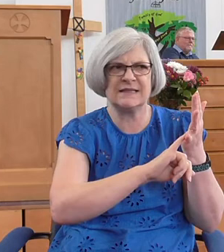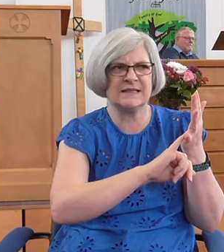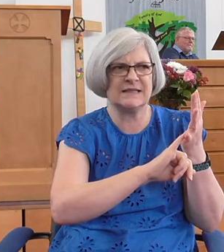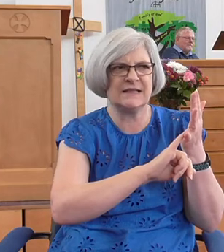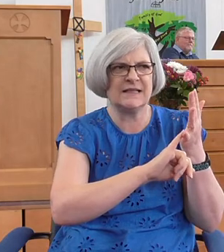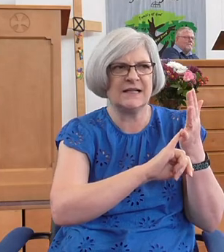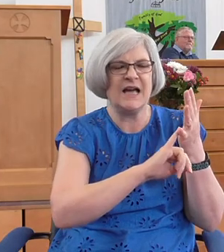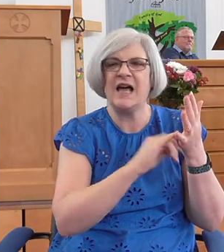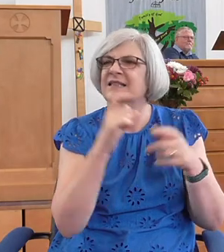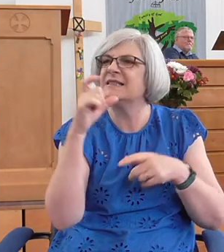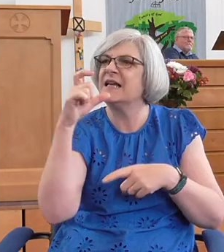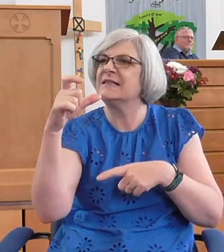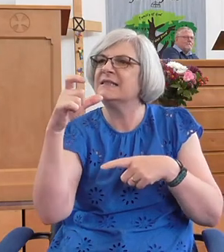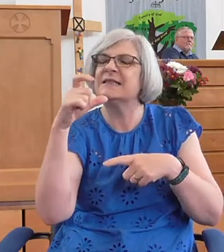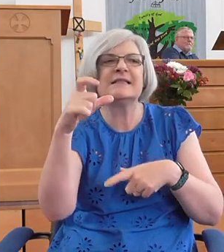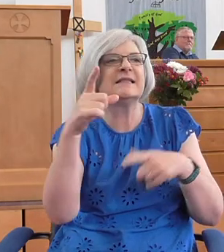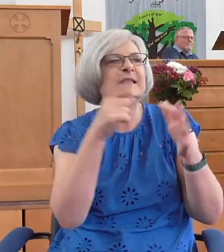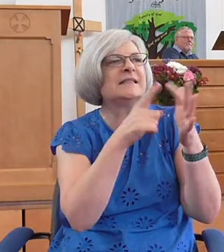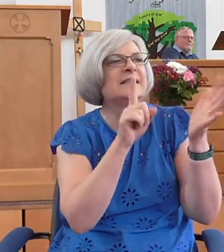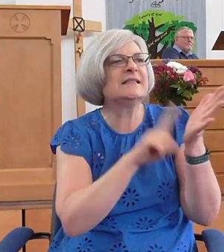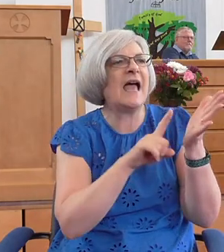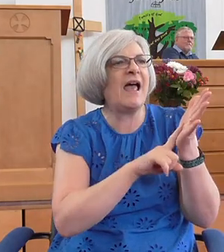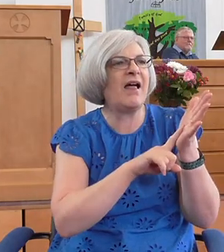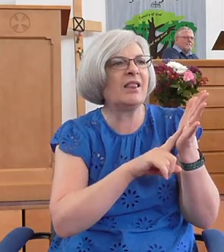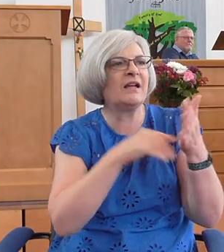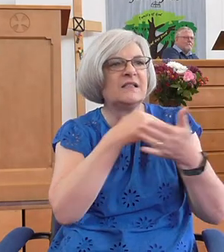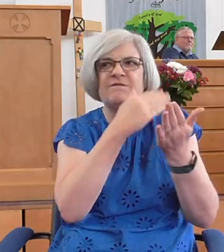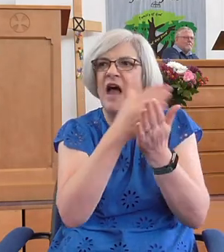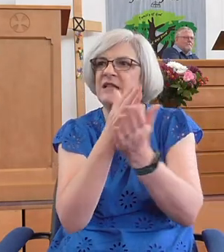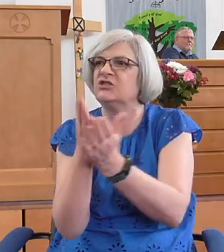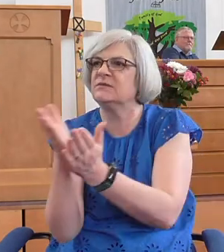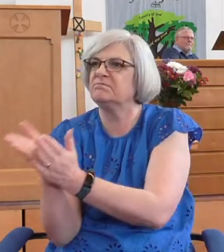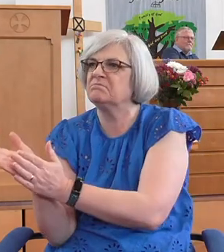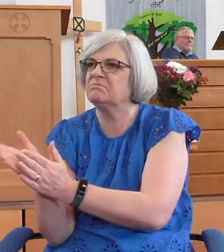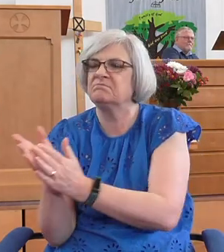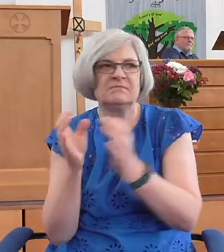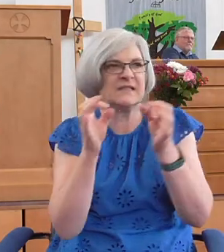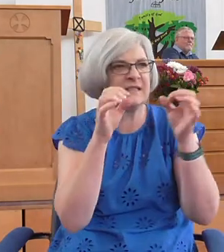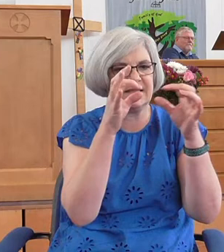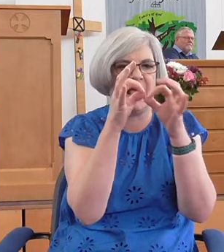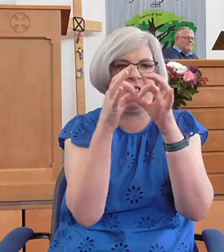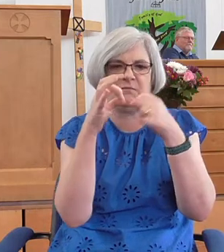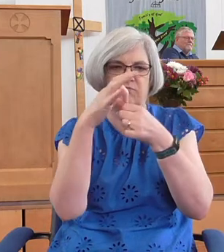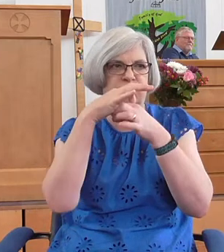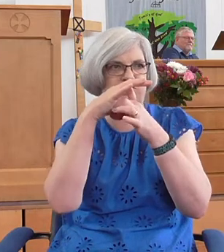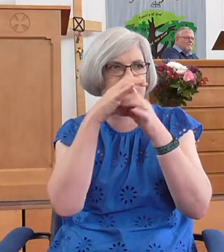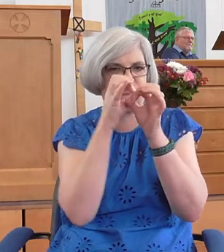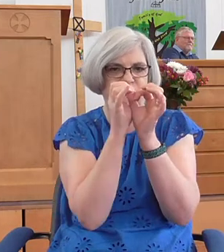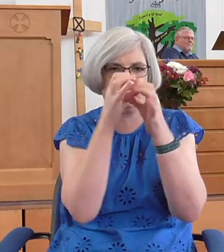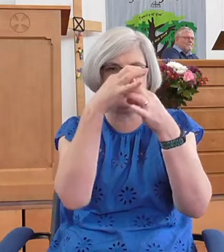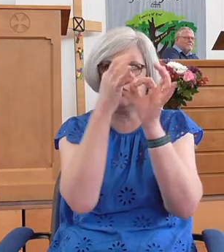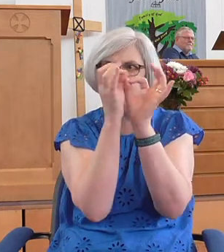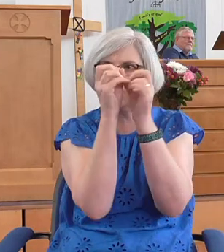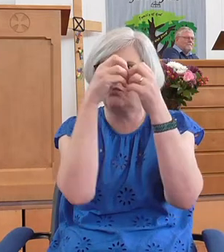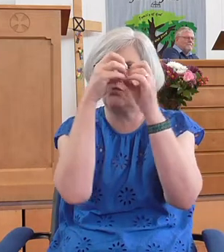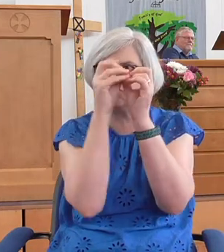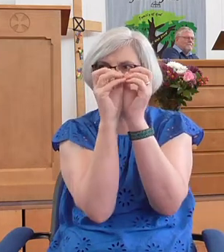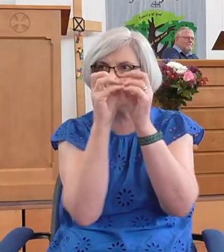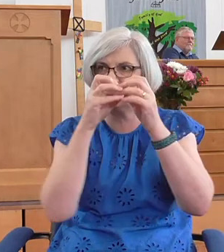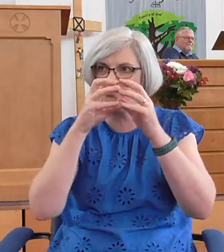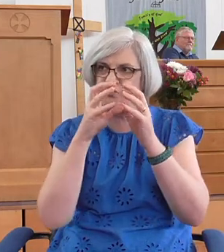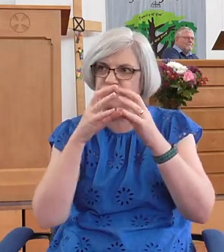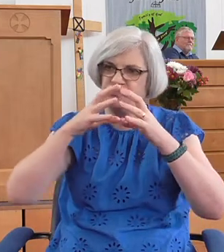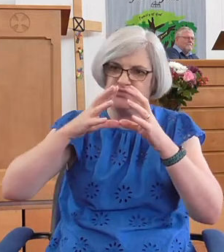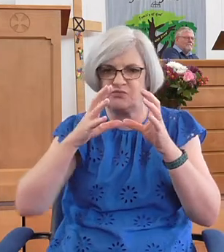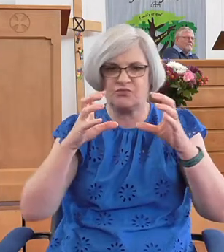division. Yes, also from a biology exam, okay? What about this? What is the equation between charge flow,